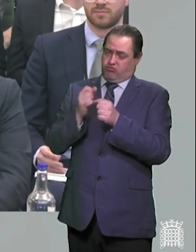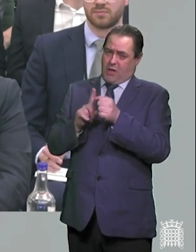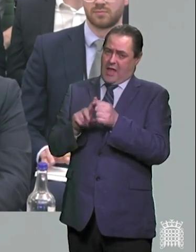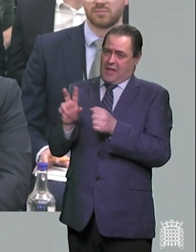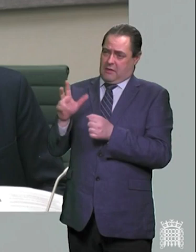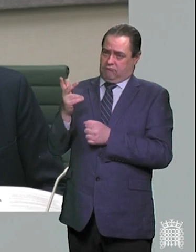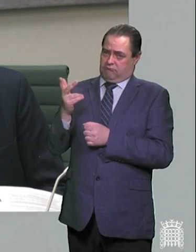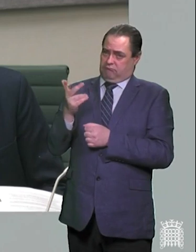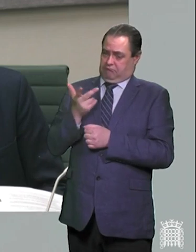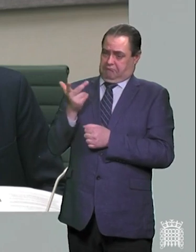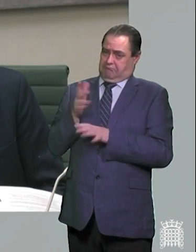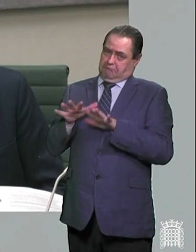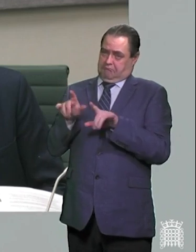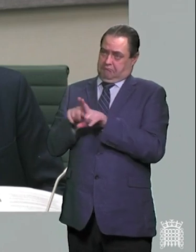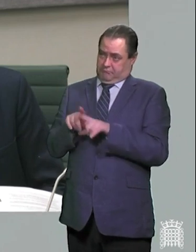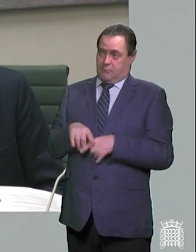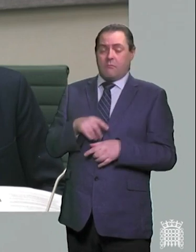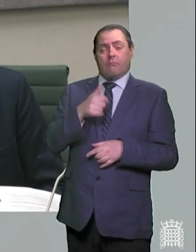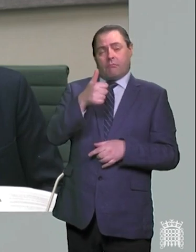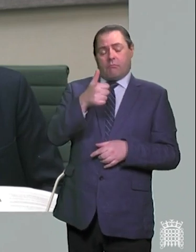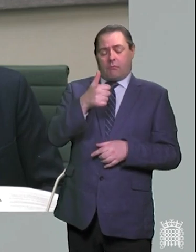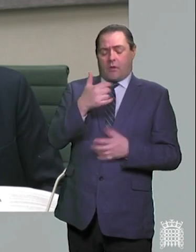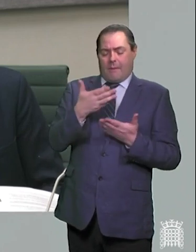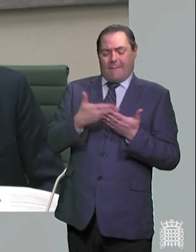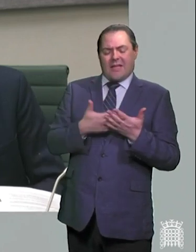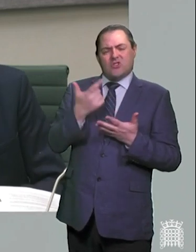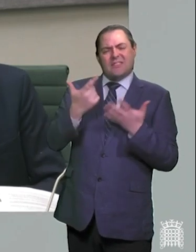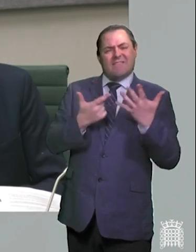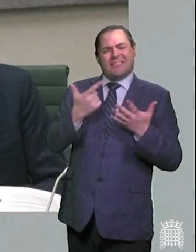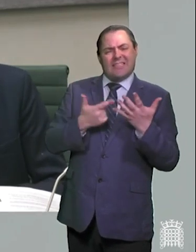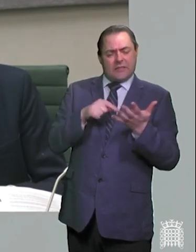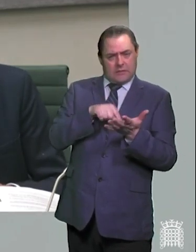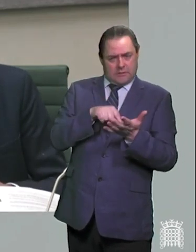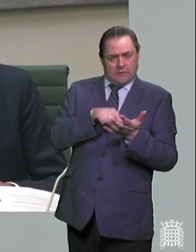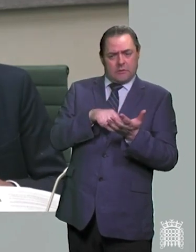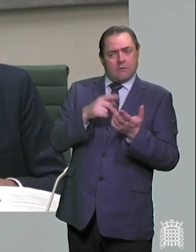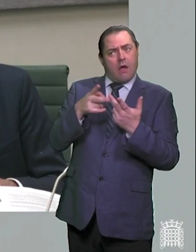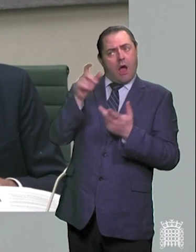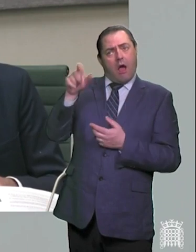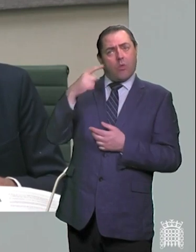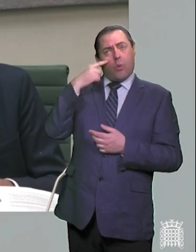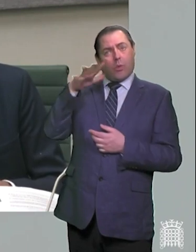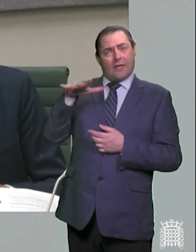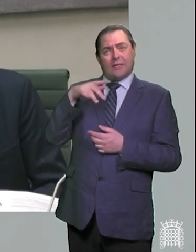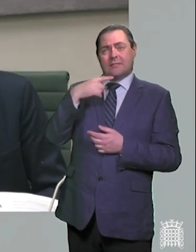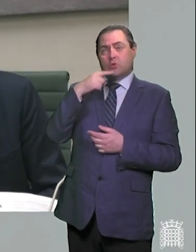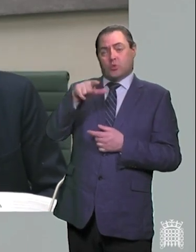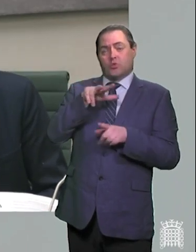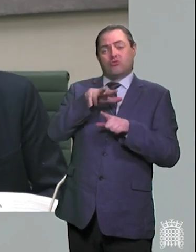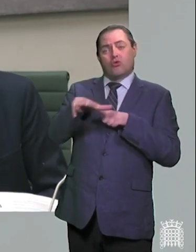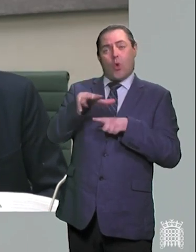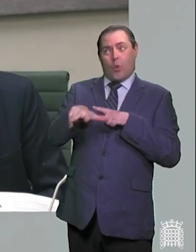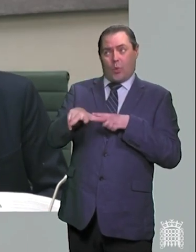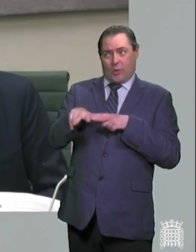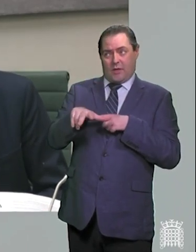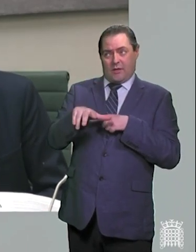Okay. Finally, you'll see on page 17 of your bundle that another witness said that you joked during the gathering that it was,